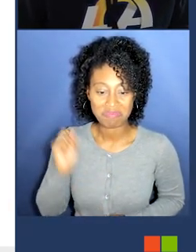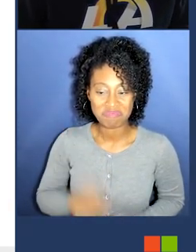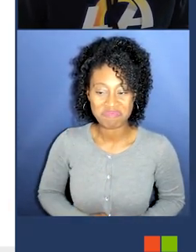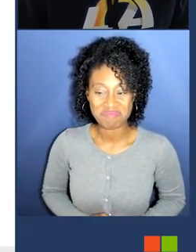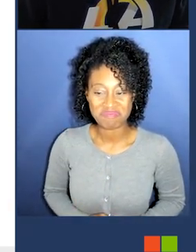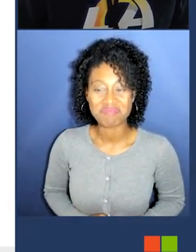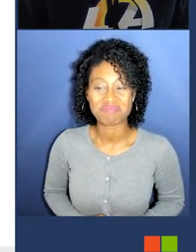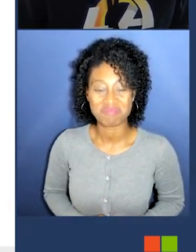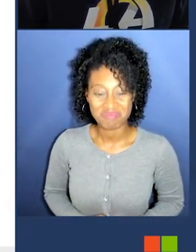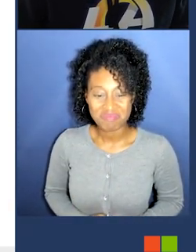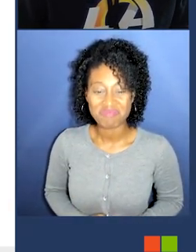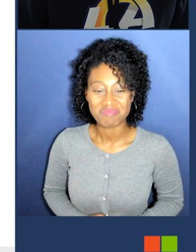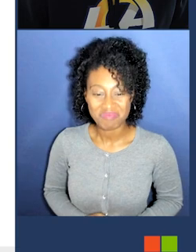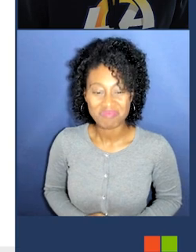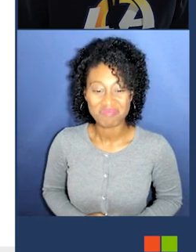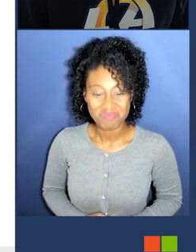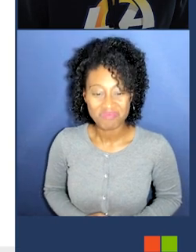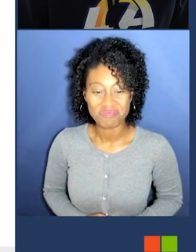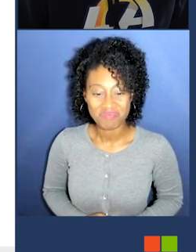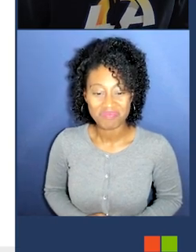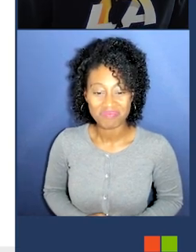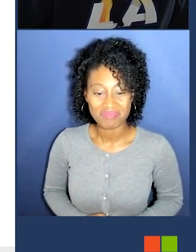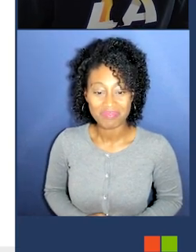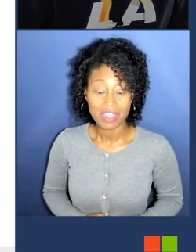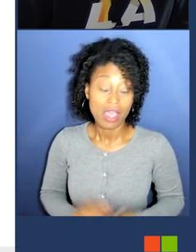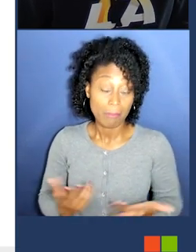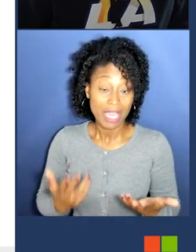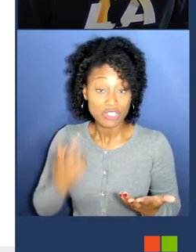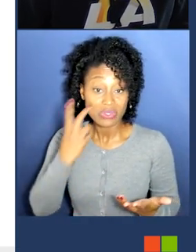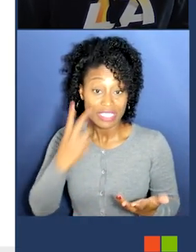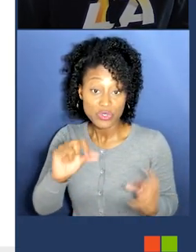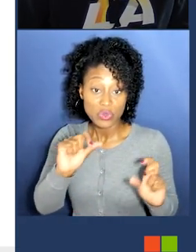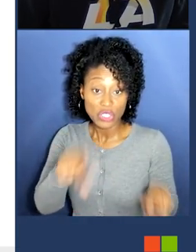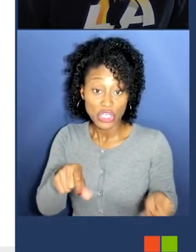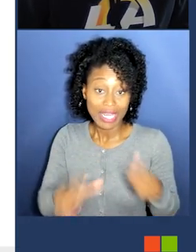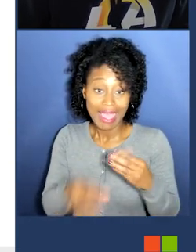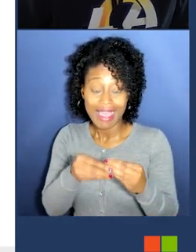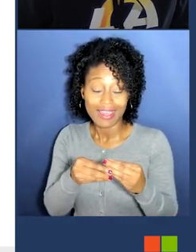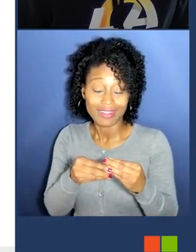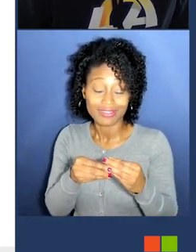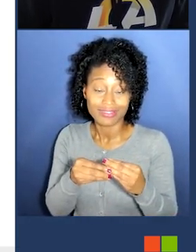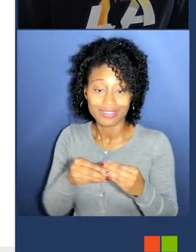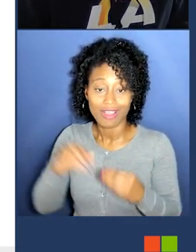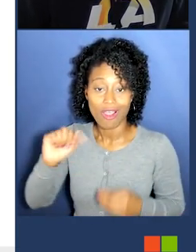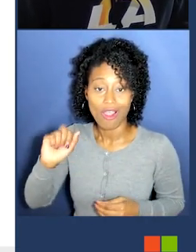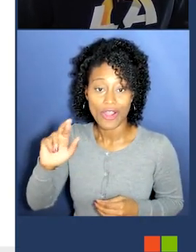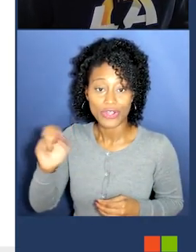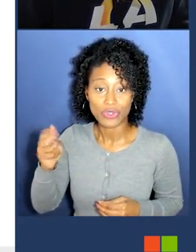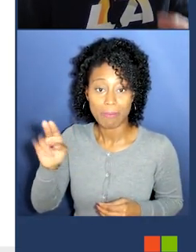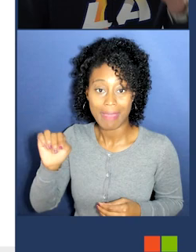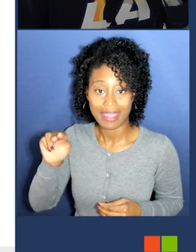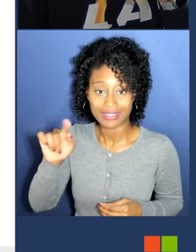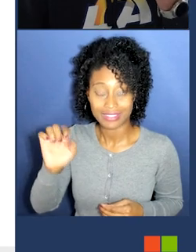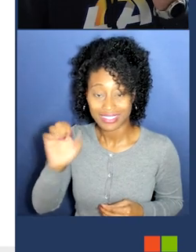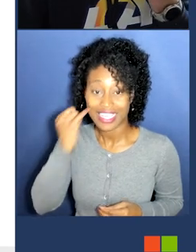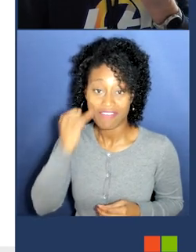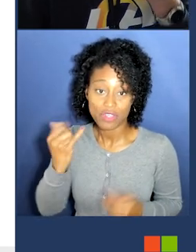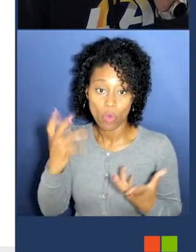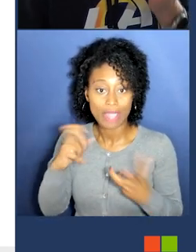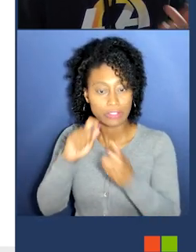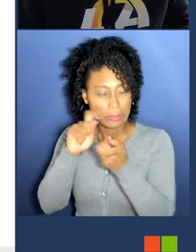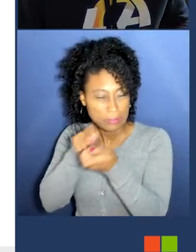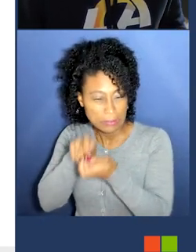So we just select this here. You could send additional arguments here. And then we can click save if we want to save